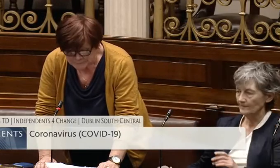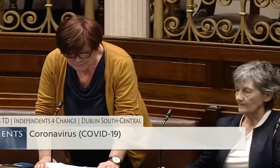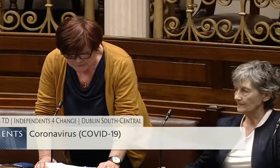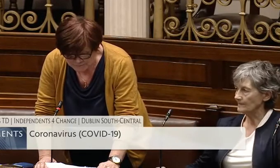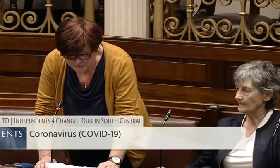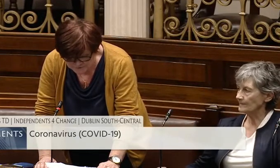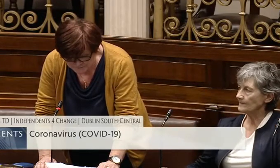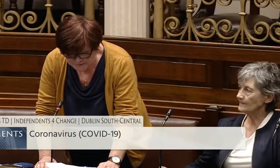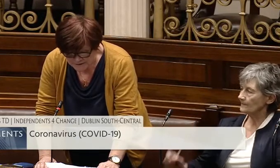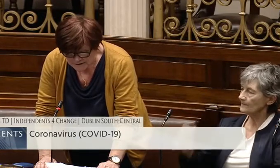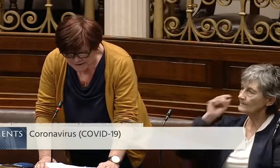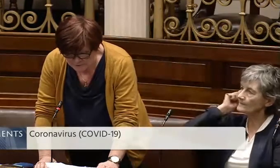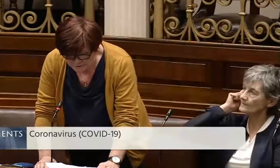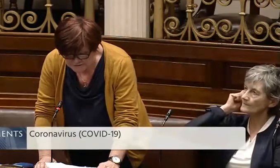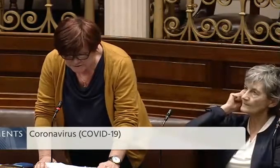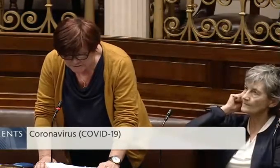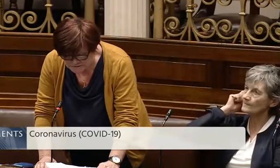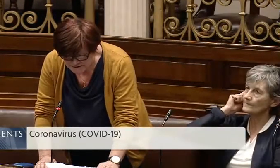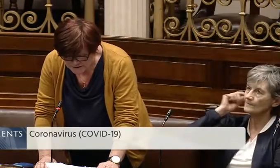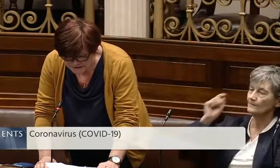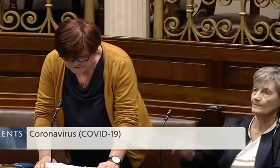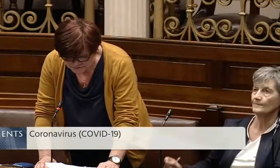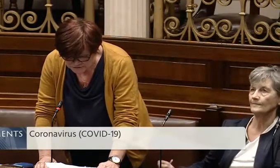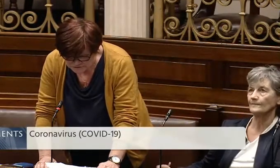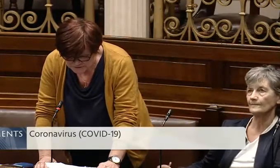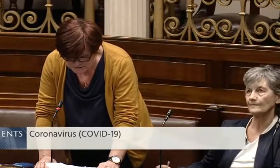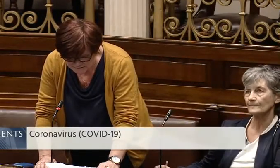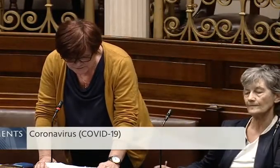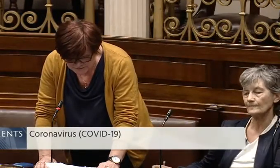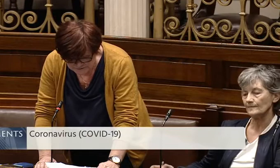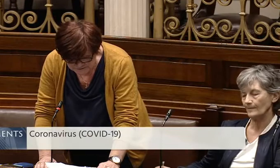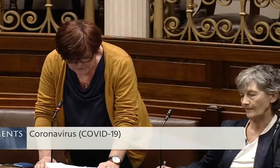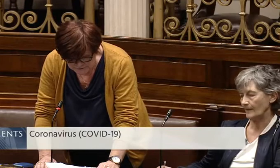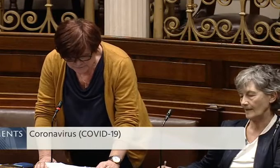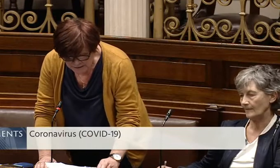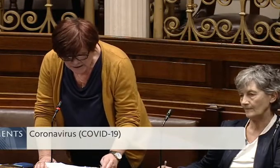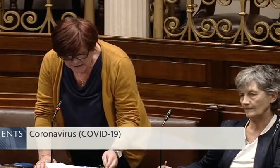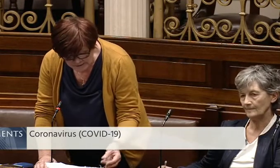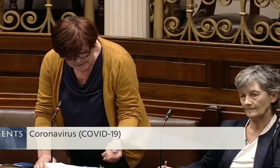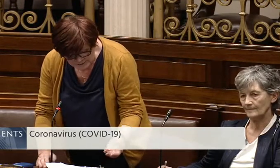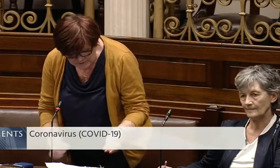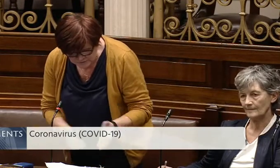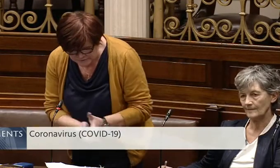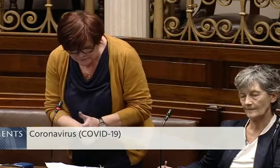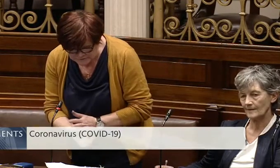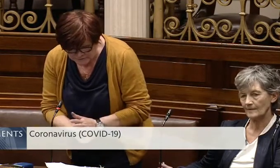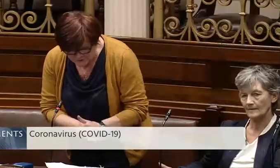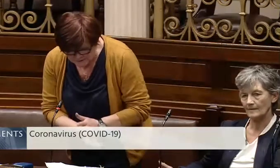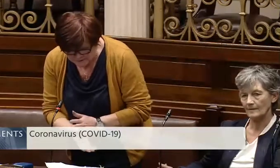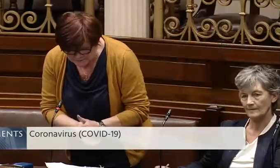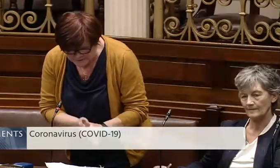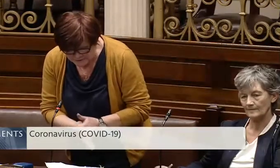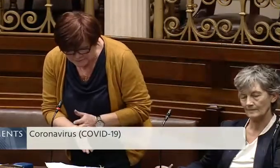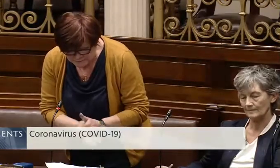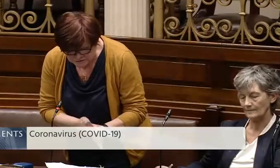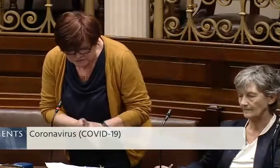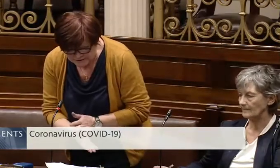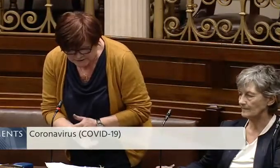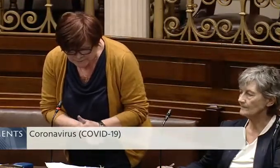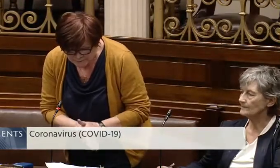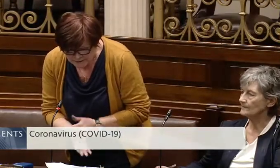face possibly quite a difficult situation in the hospitals and elsewhere. And I just want to refer, first of all, to the letter